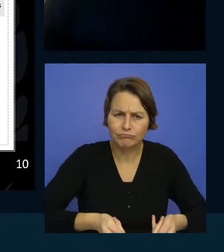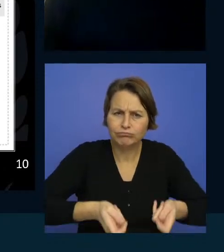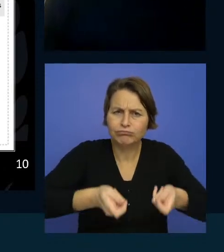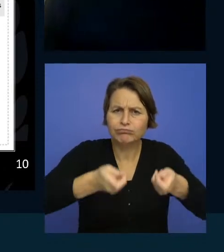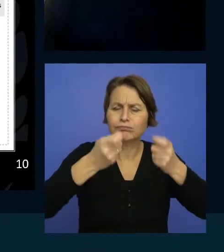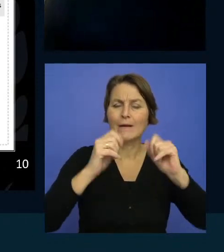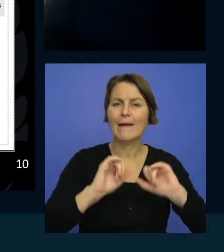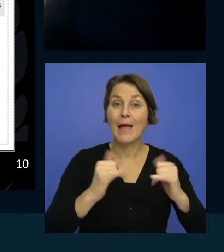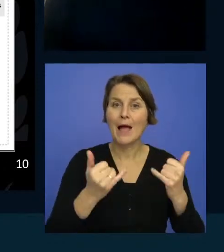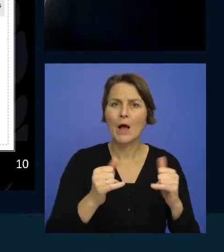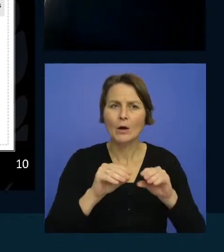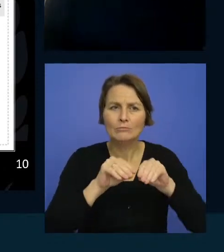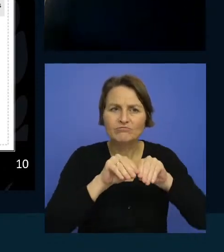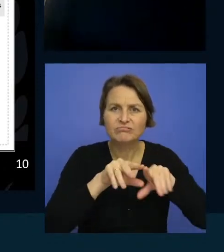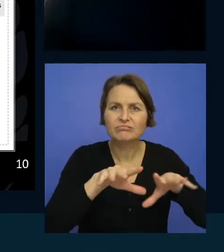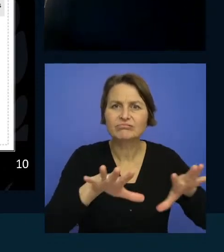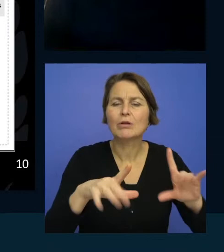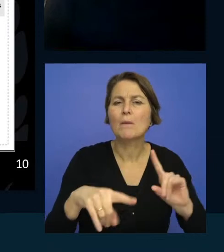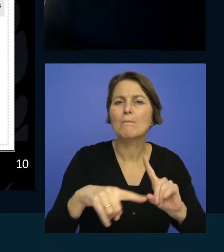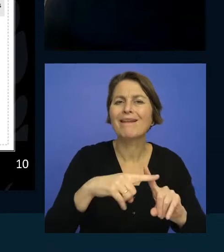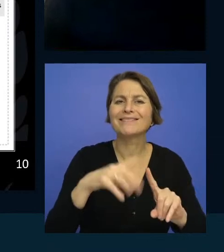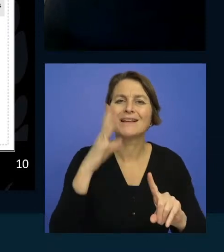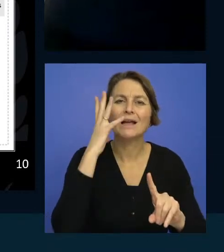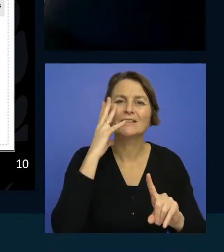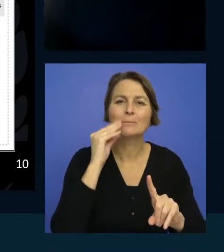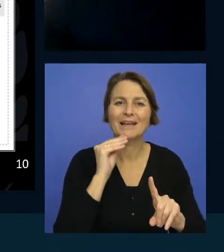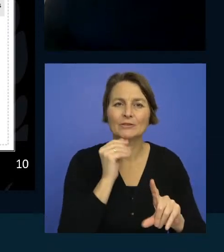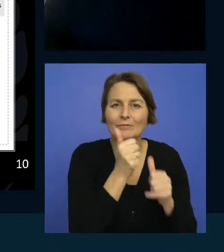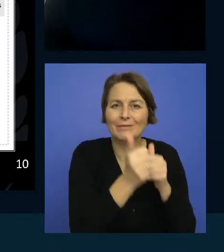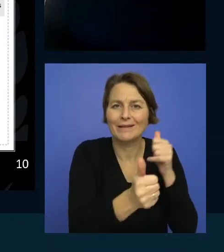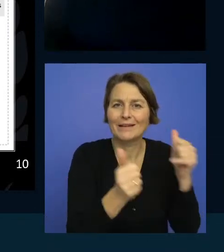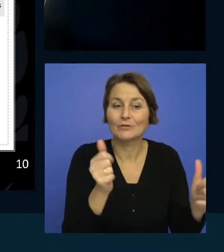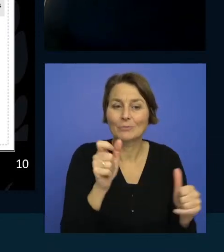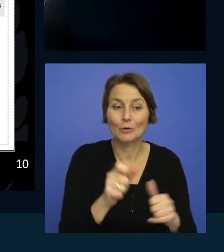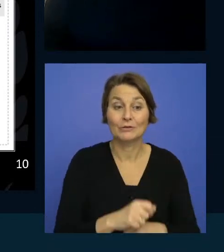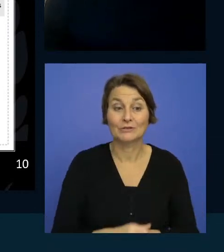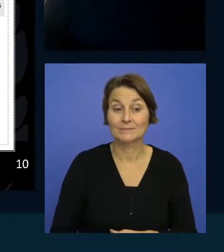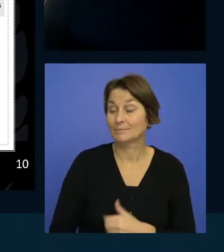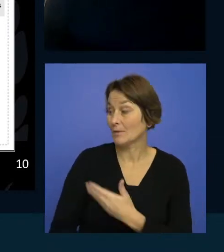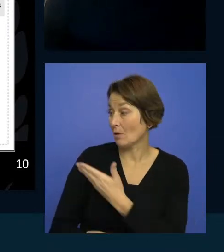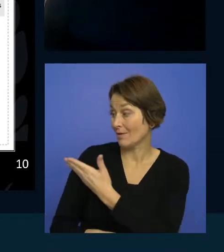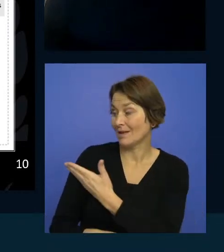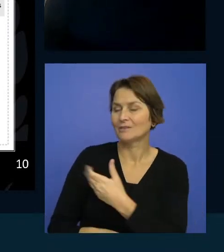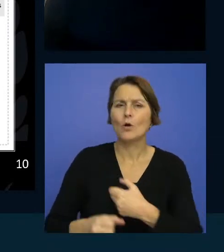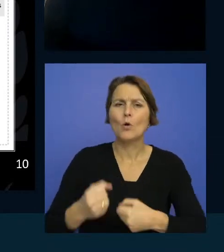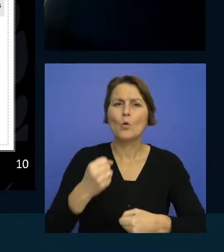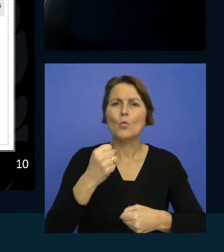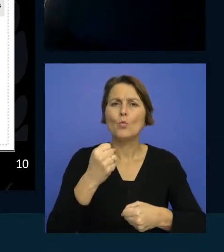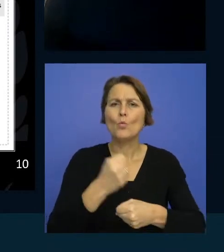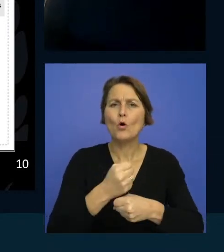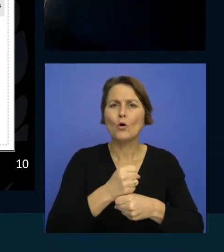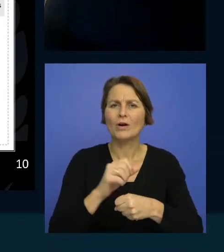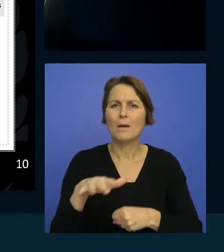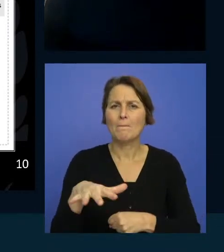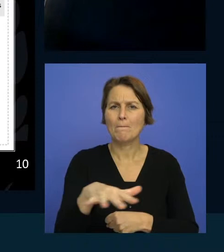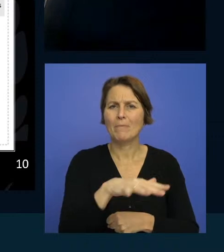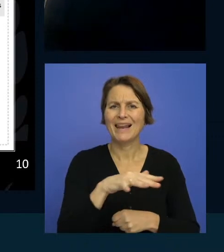focus. So this is Workplace Analytics. And in the slide I'm showing you right